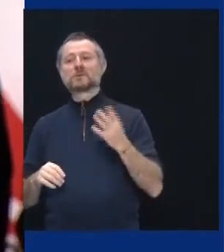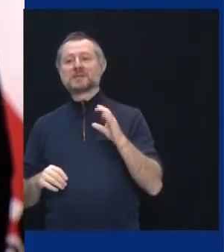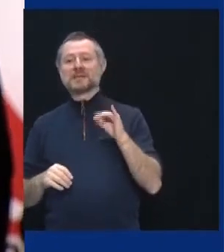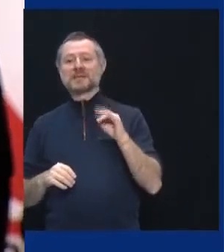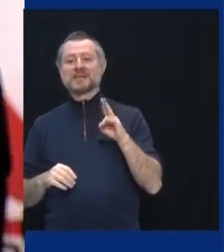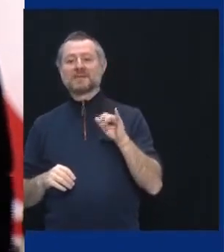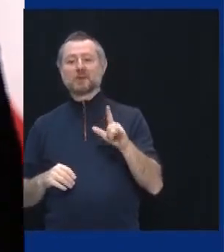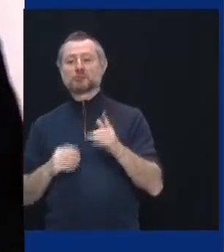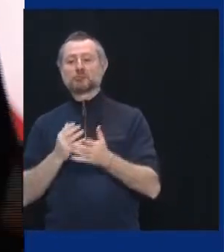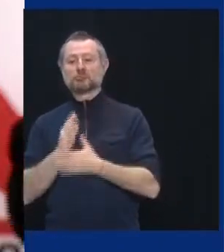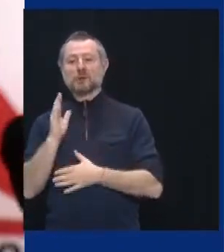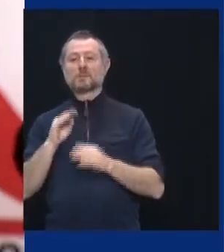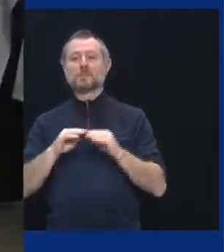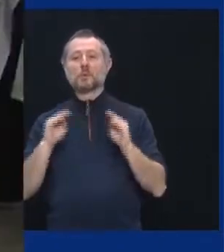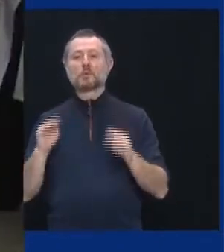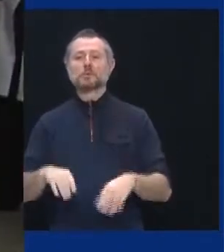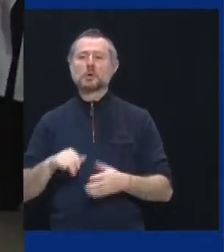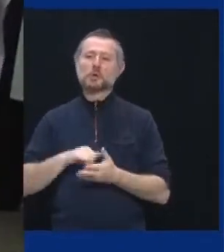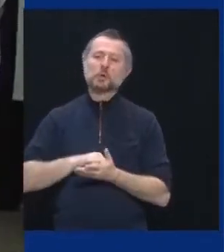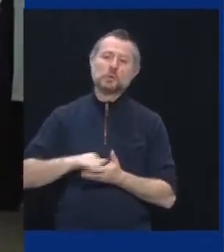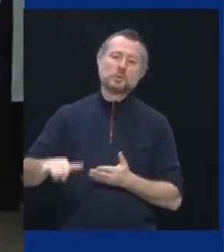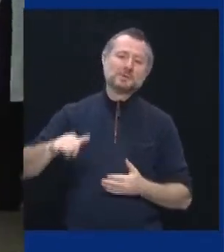in New York history.